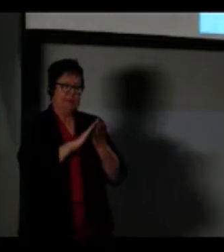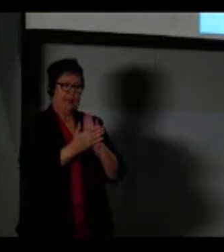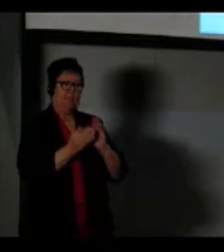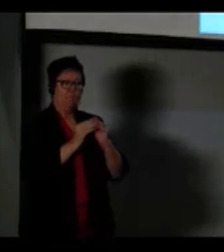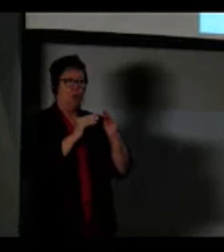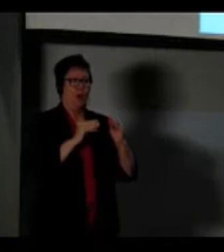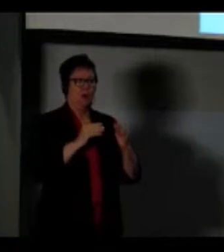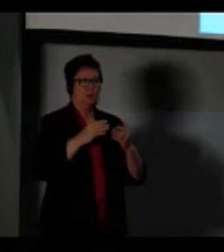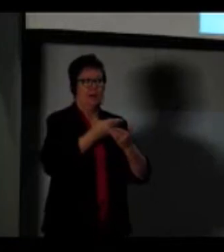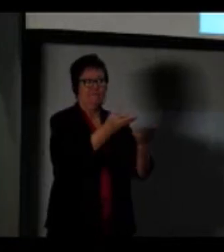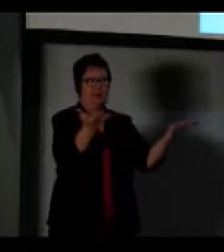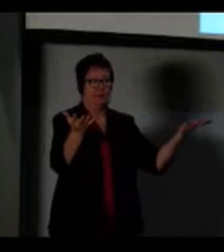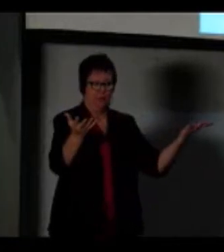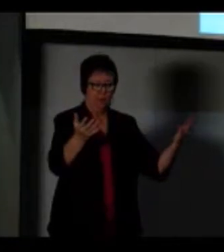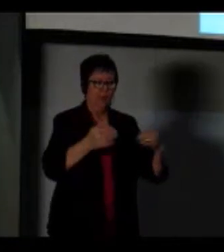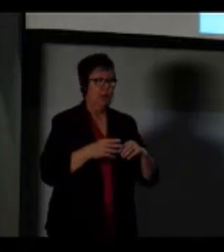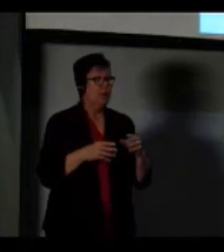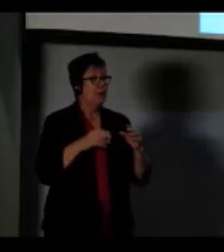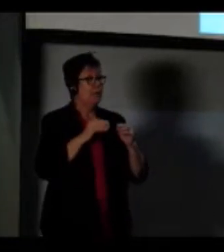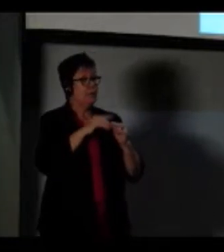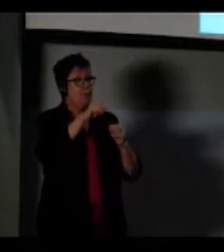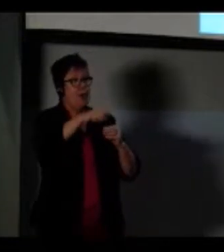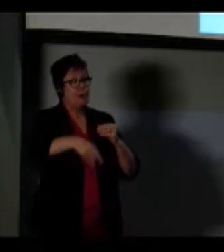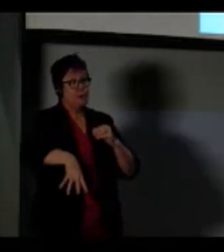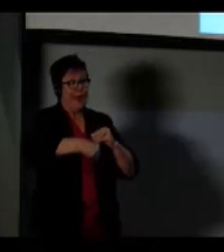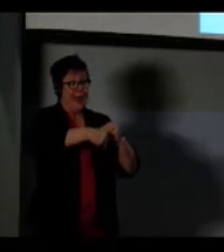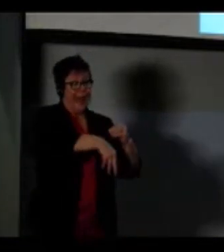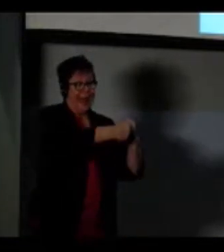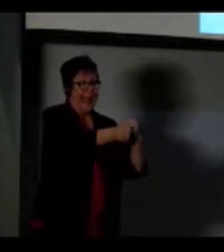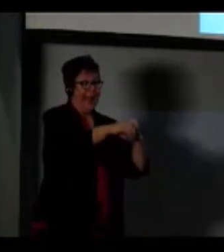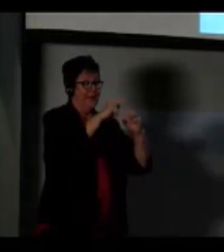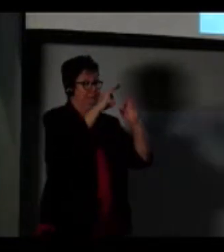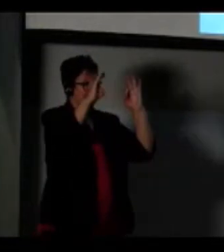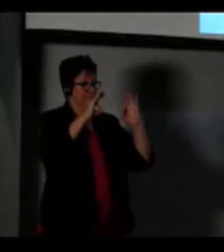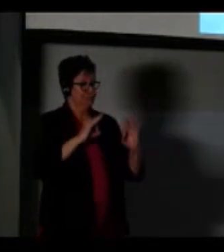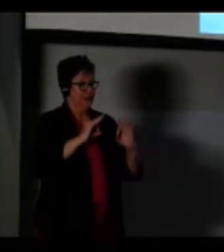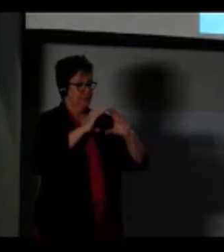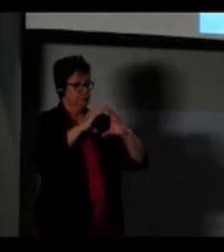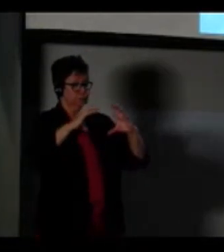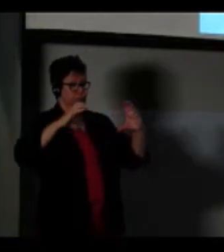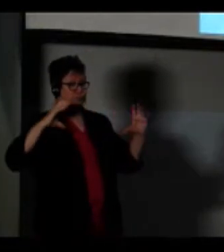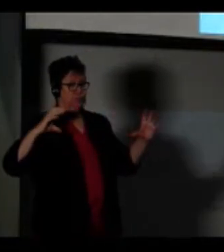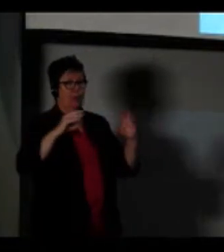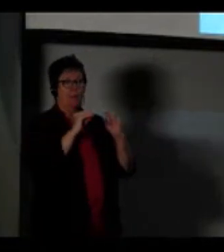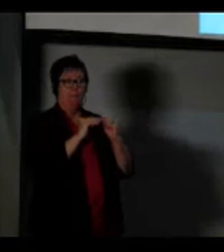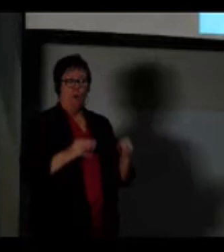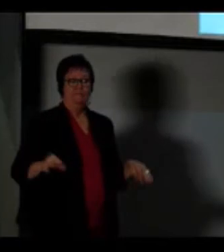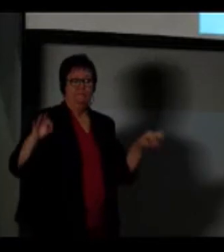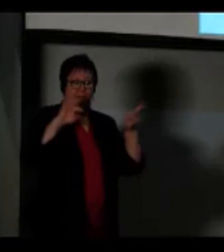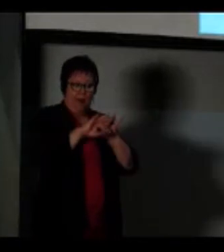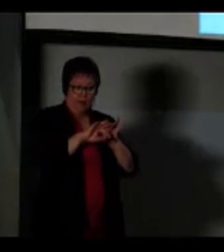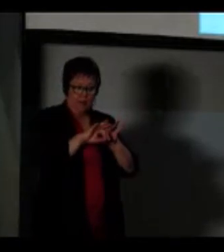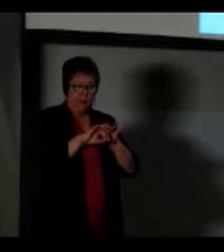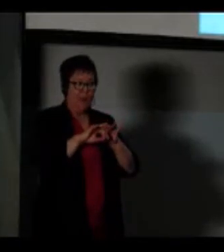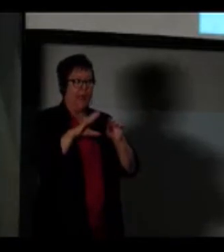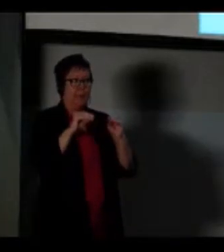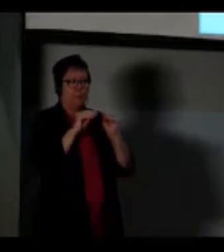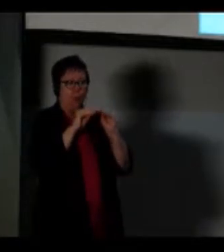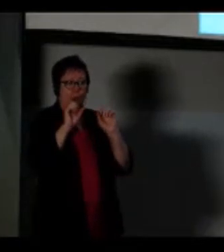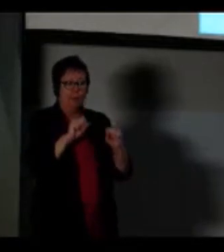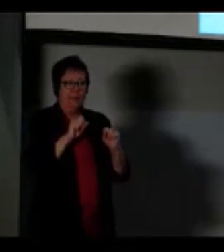you or others add, the more value the information takes on and the greater possibility for tracing links to find